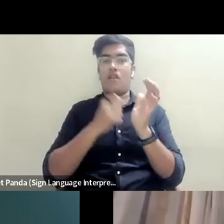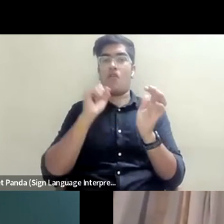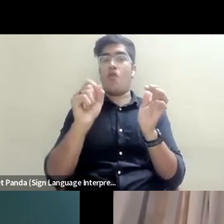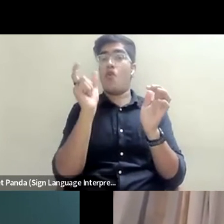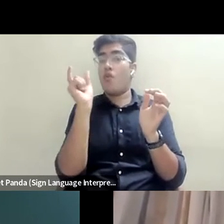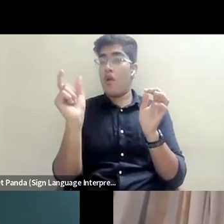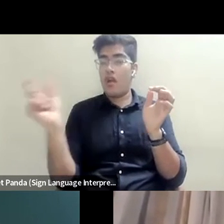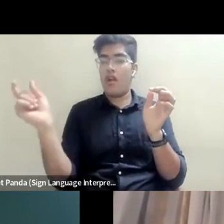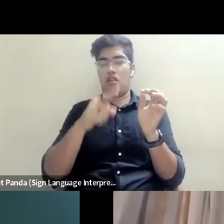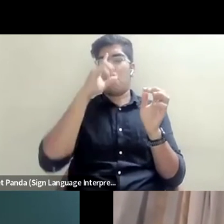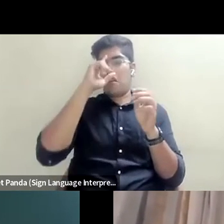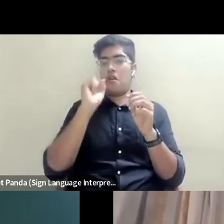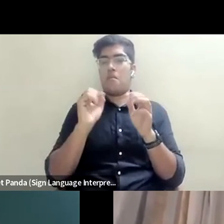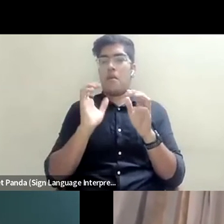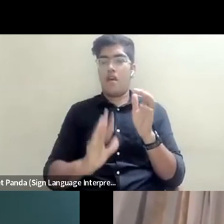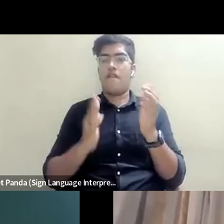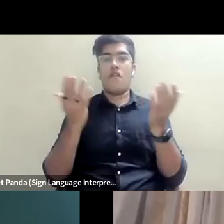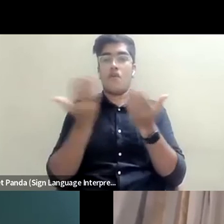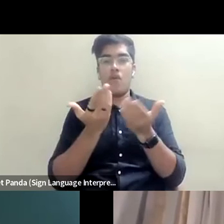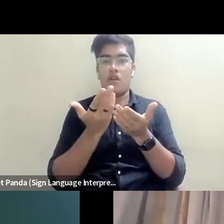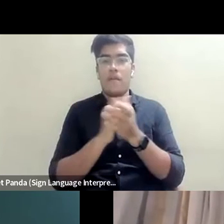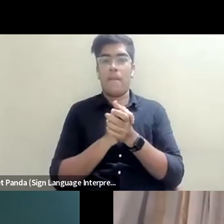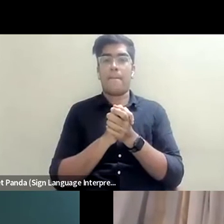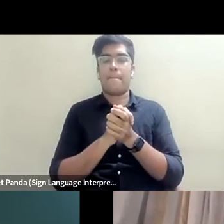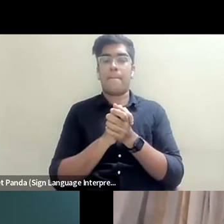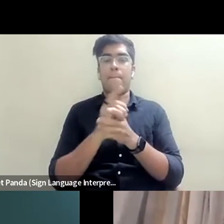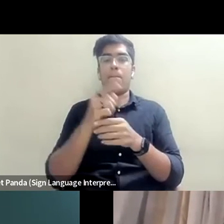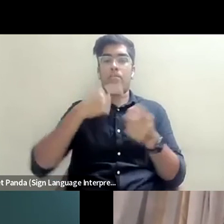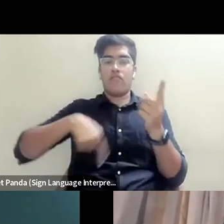that this democratic republic may be a dressing on top,